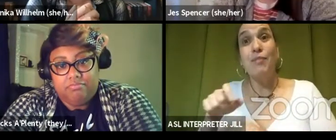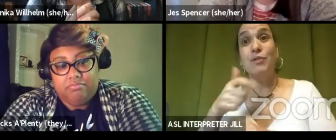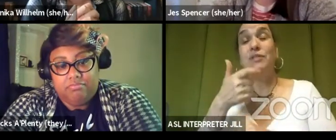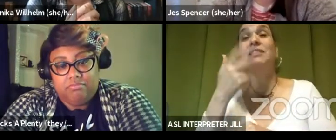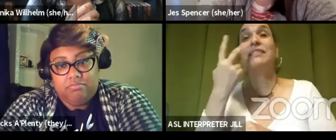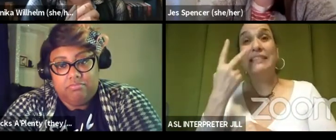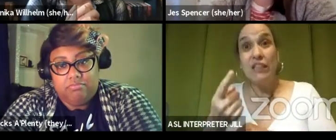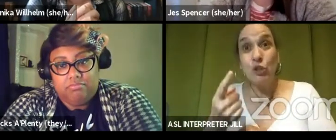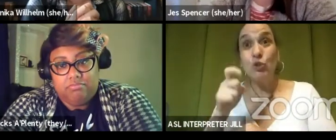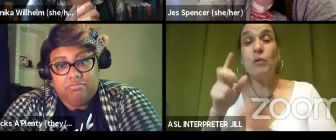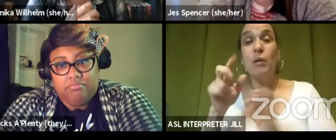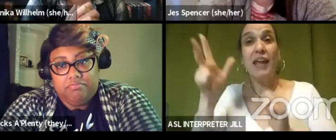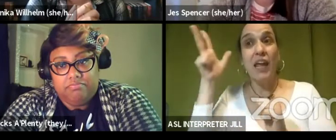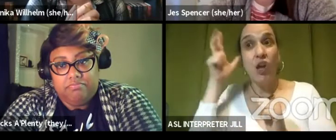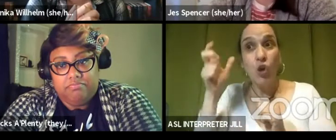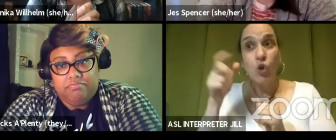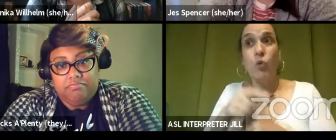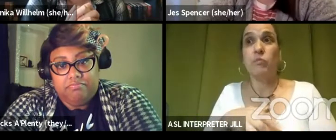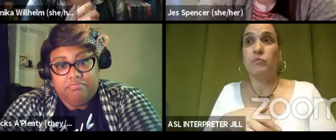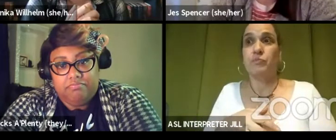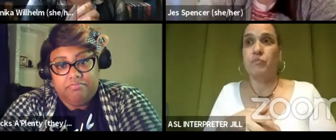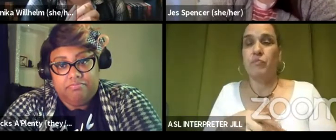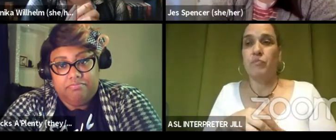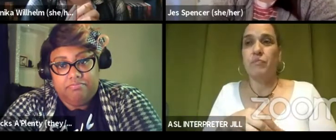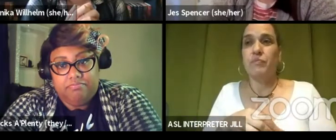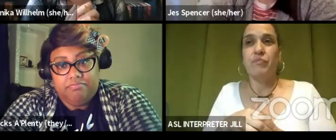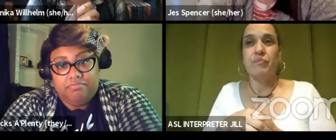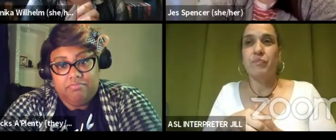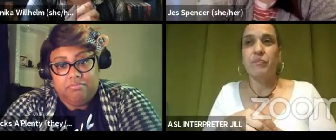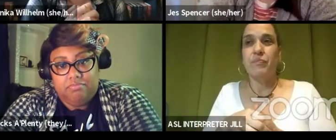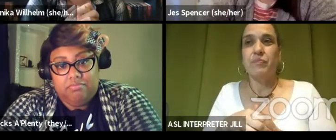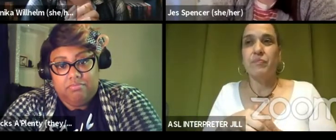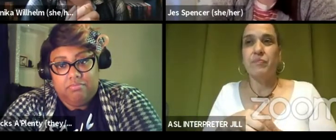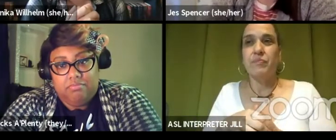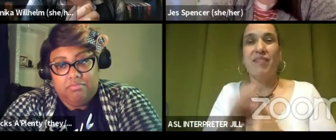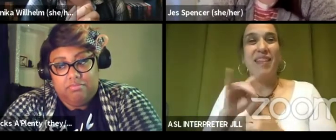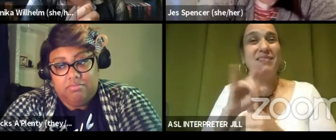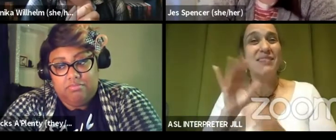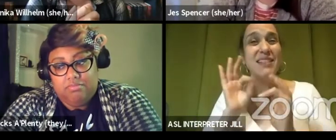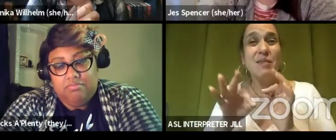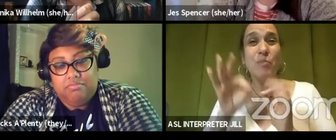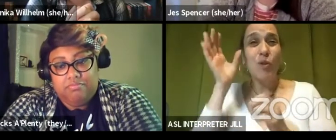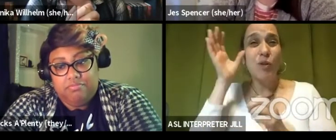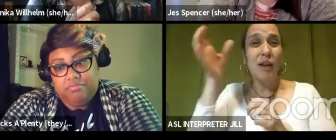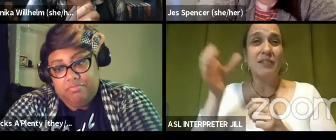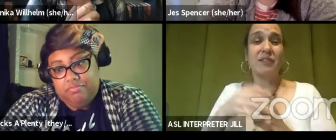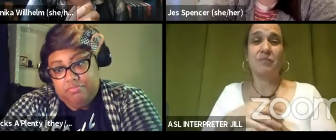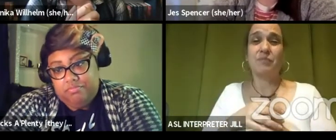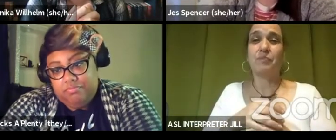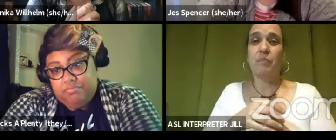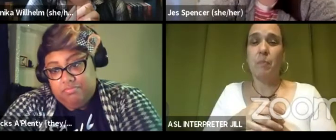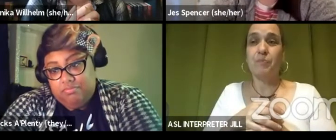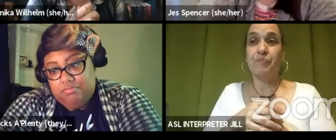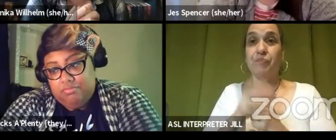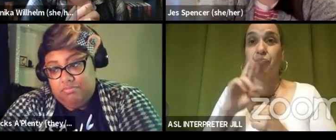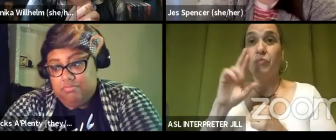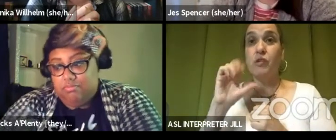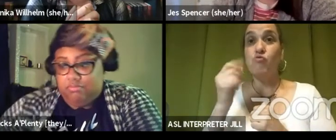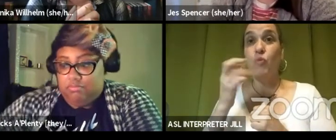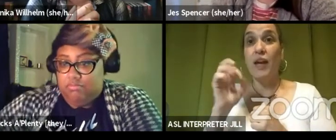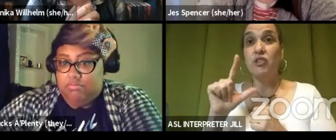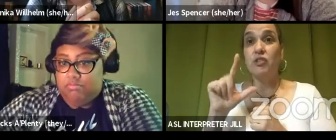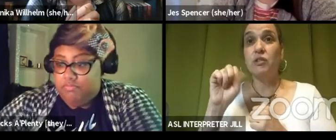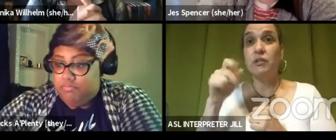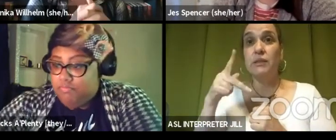you go, outside of like the regular whatever. I mean, you know, like that's such a simple thing. I mean, I think Rachel Spencer Hewitt, who runs